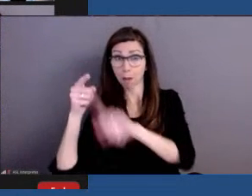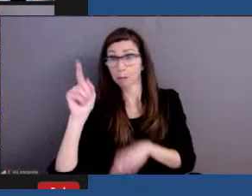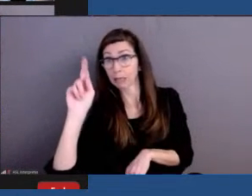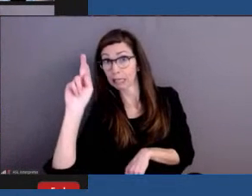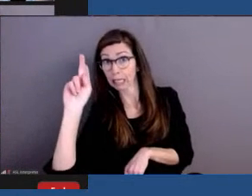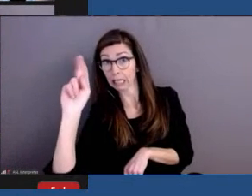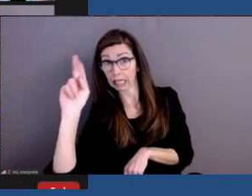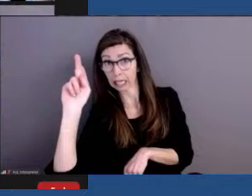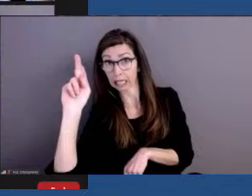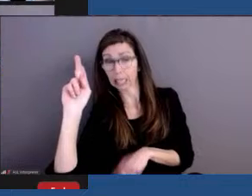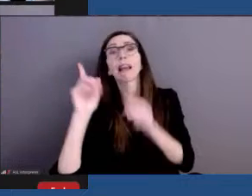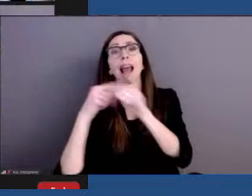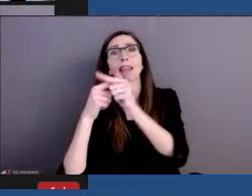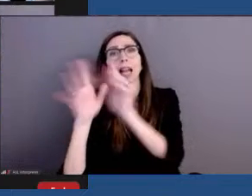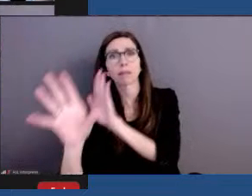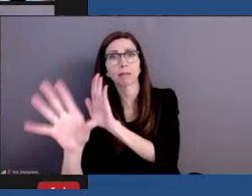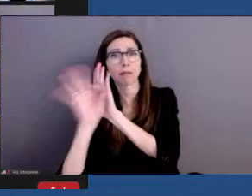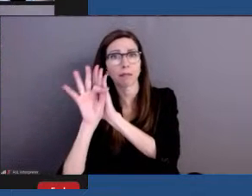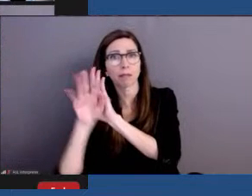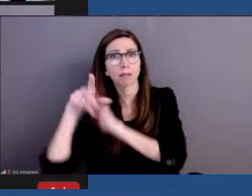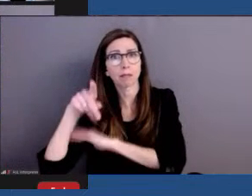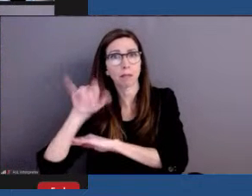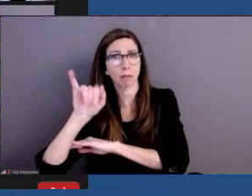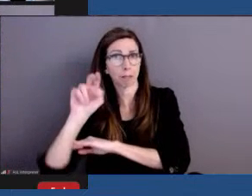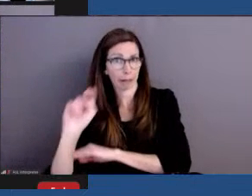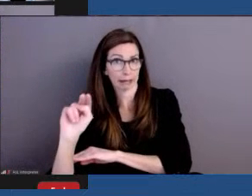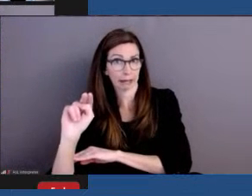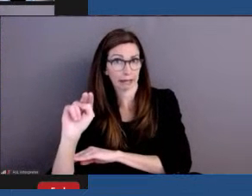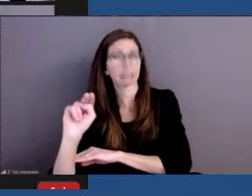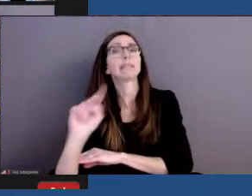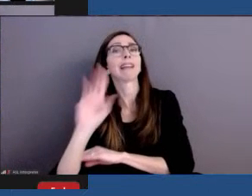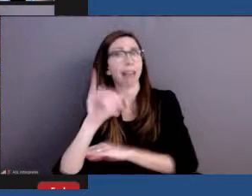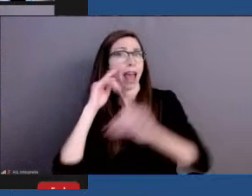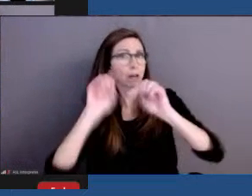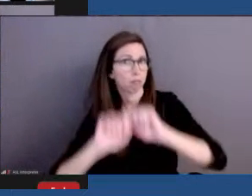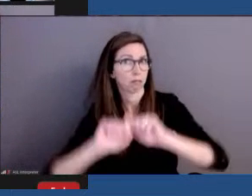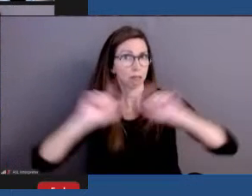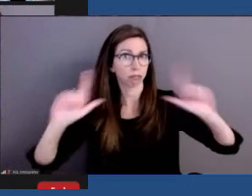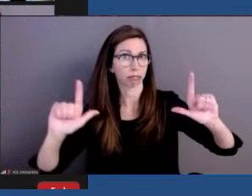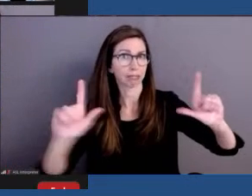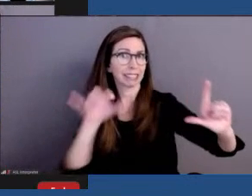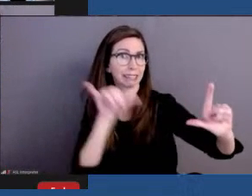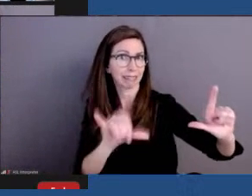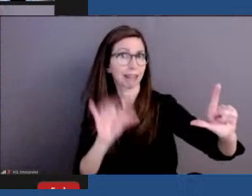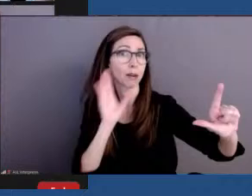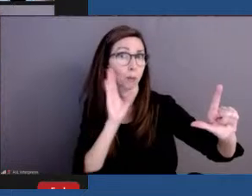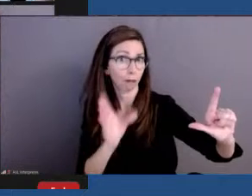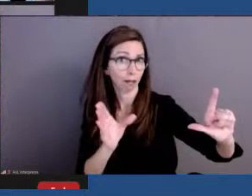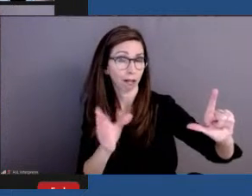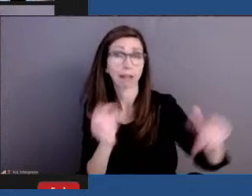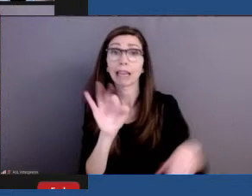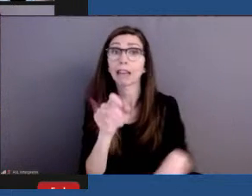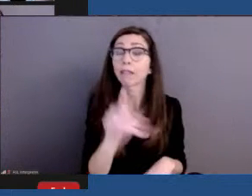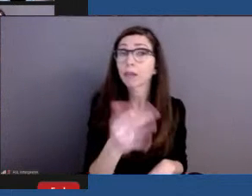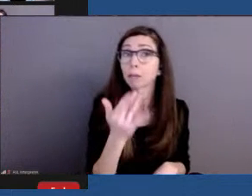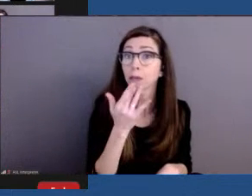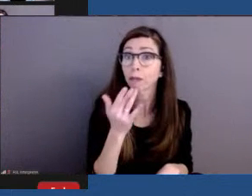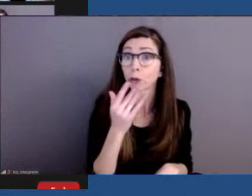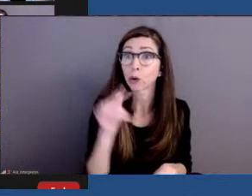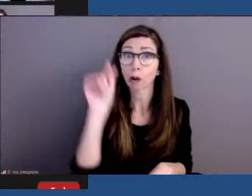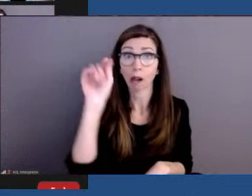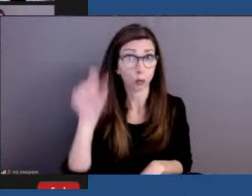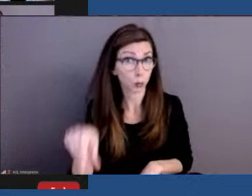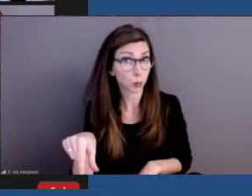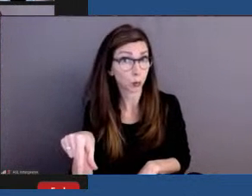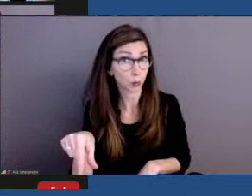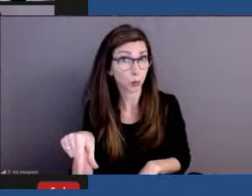and selecting the pin icon. Et pour ceux qui ont besoin de la langue des signes québécoise, vous